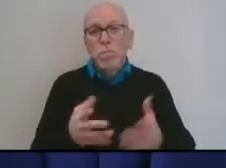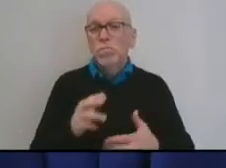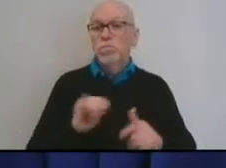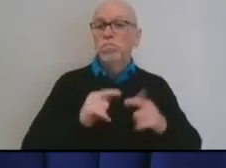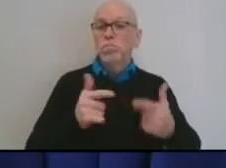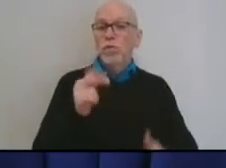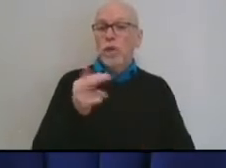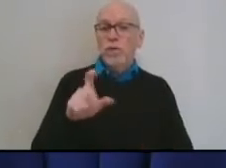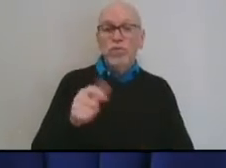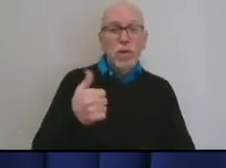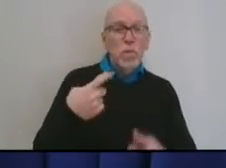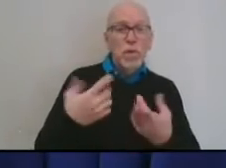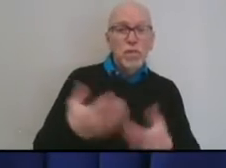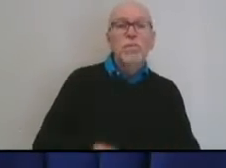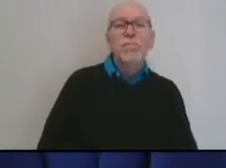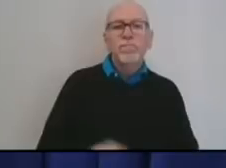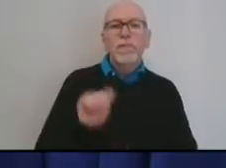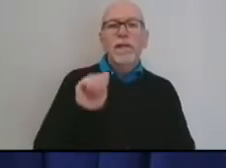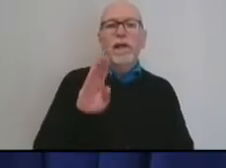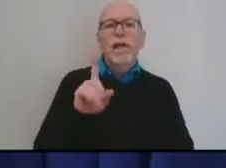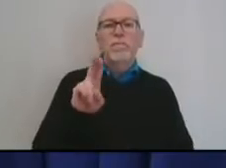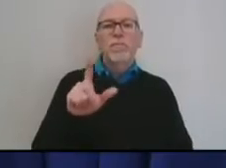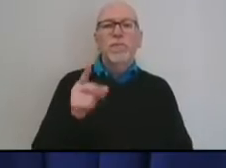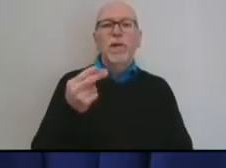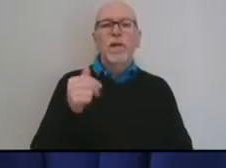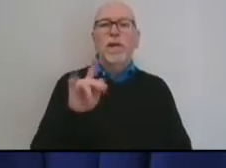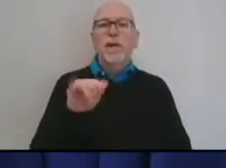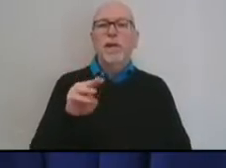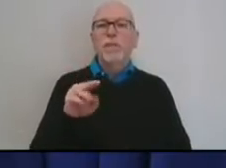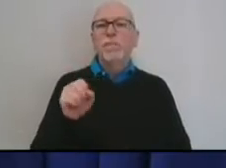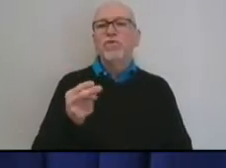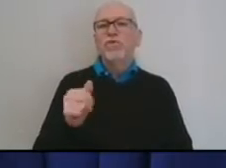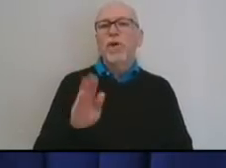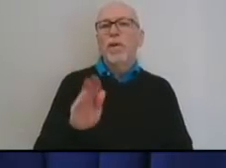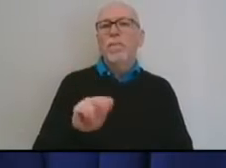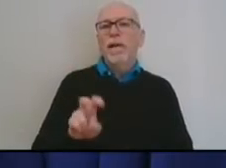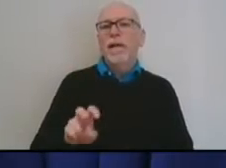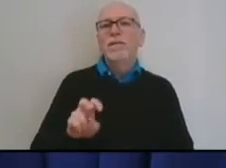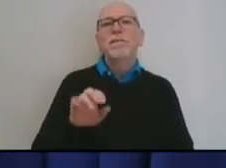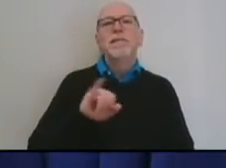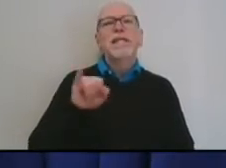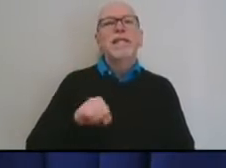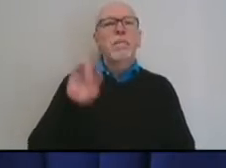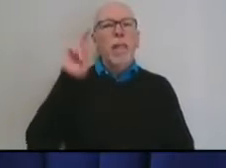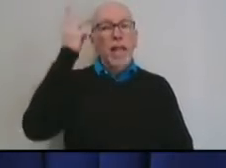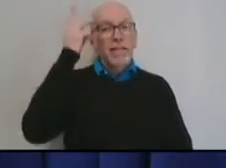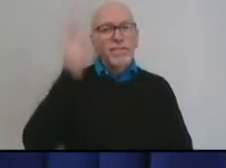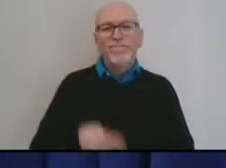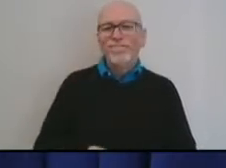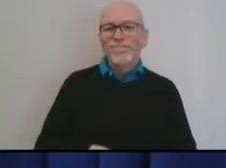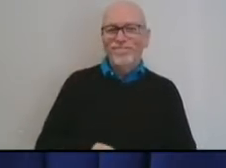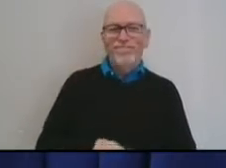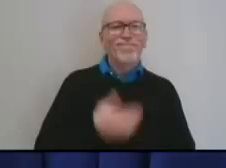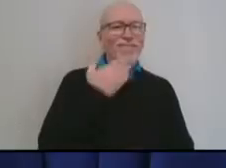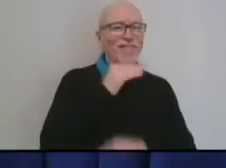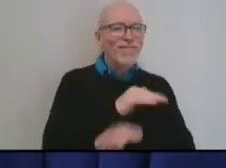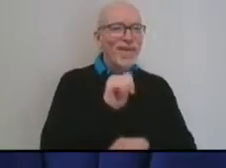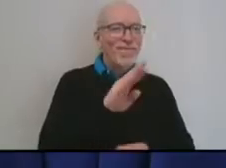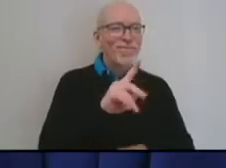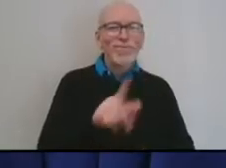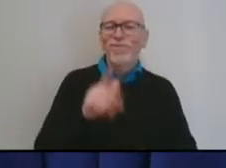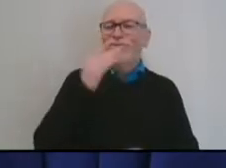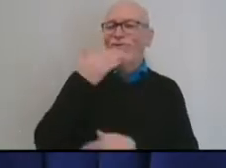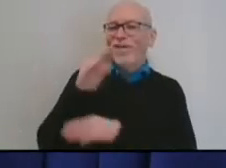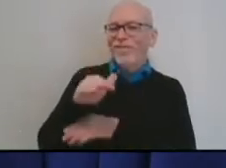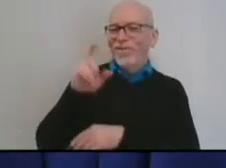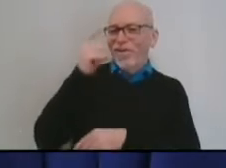let's get at it. Abdul Hakim Shabazz, Indy Politics. Good afternoon, Abdul. Good afternoon, Governor. Good afternoon, Dr.